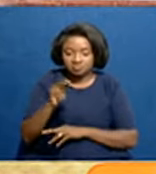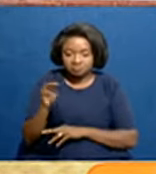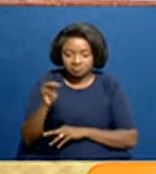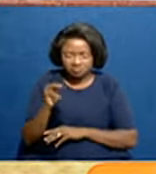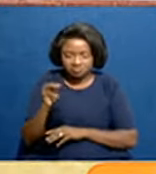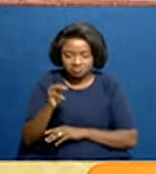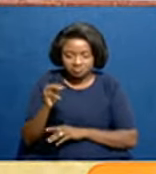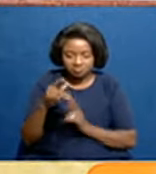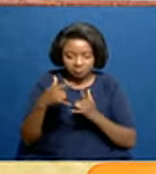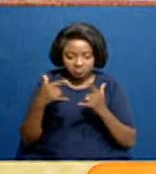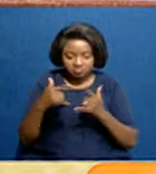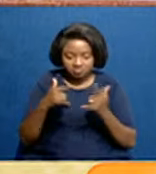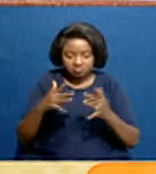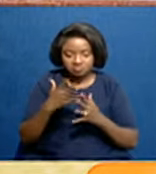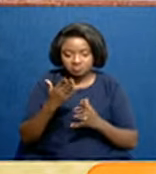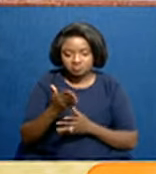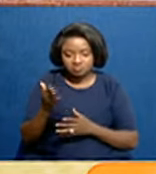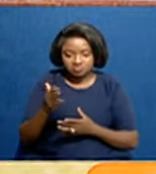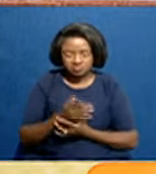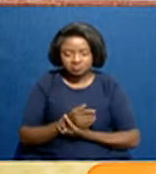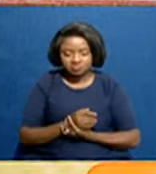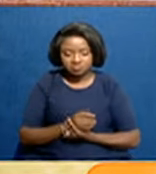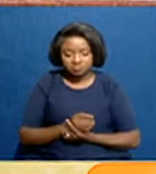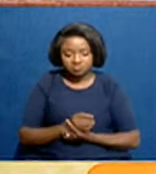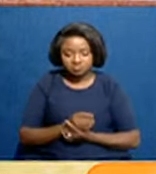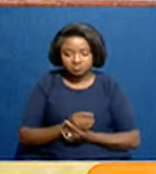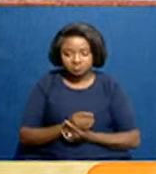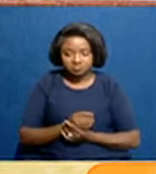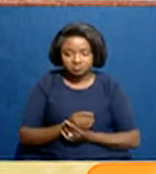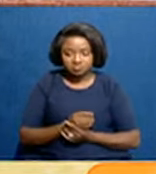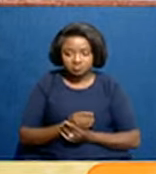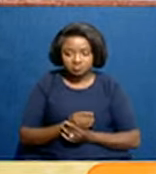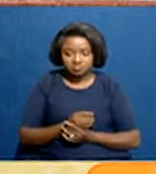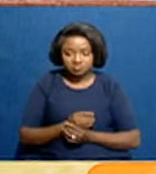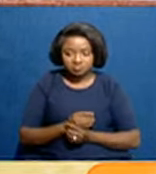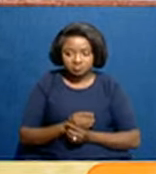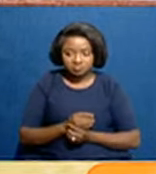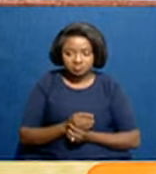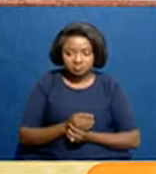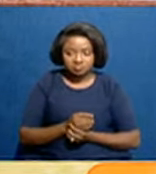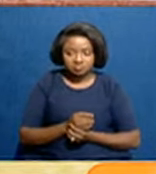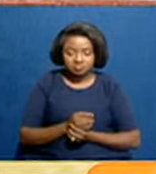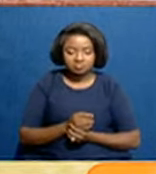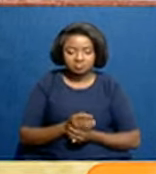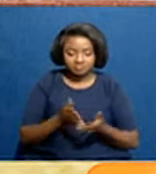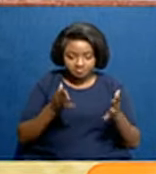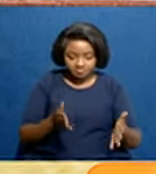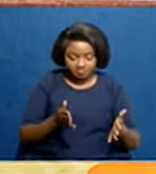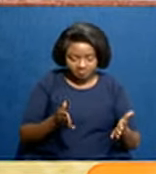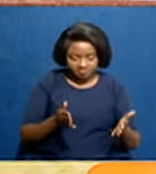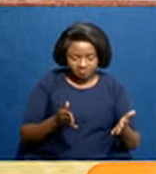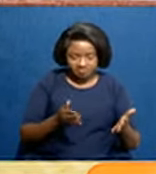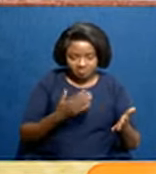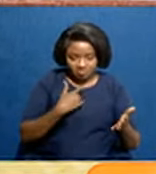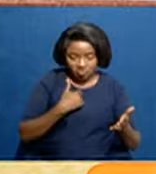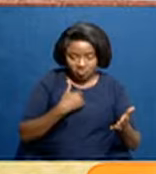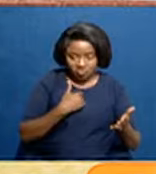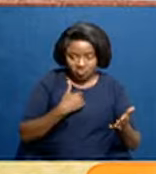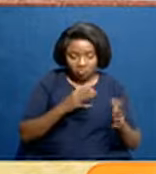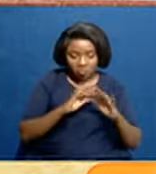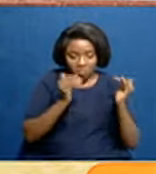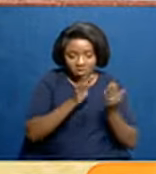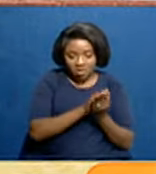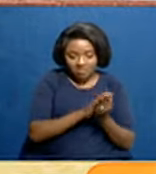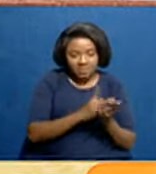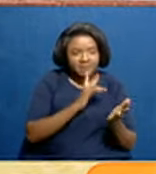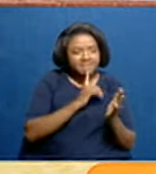deficit to start with. Can I repeat that? Yes. As we start, we have 3 million, according to the World Bank, it